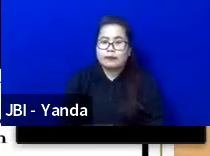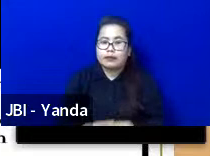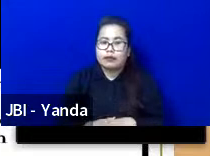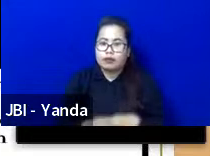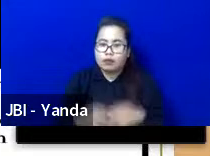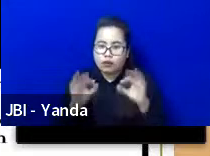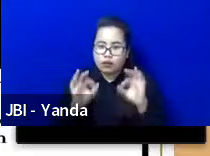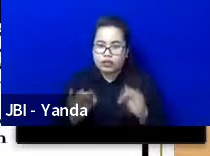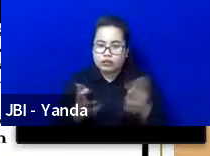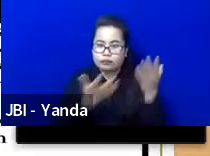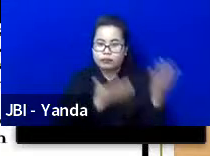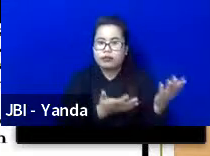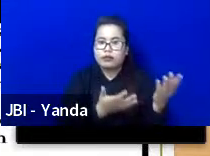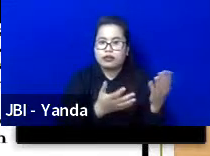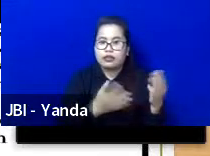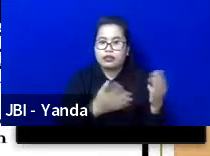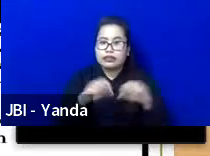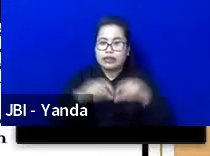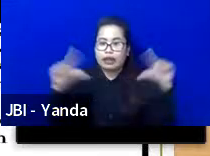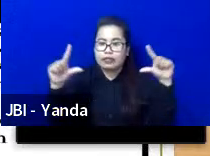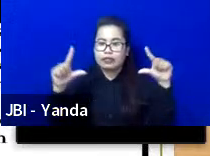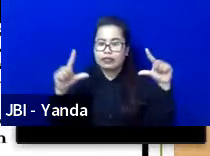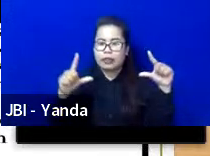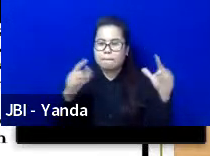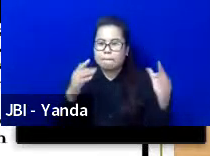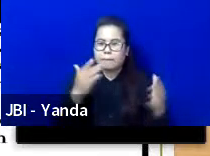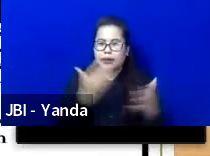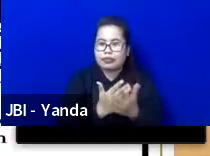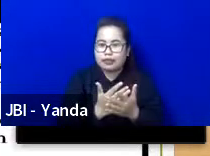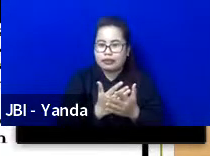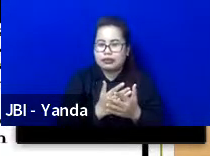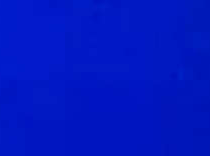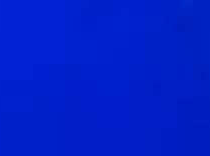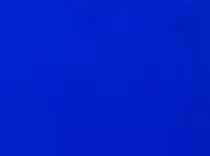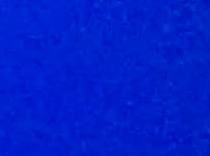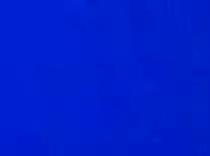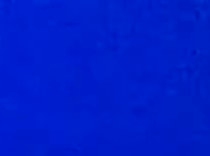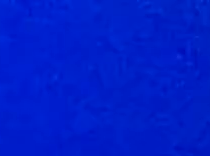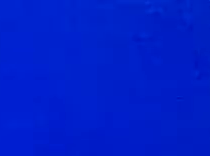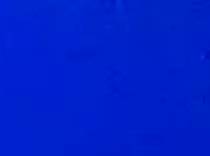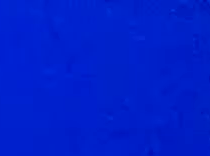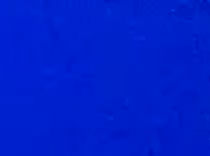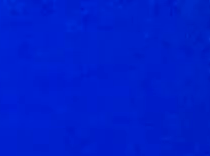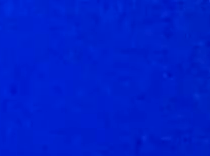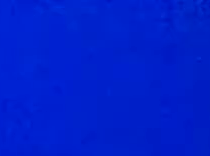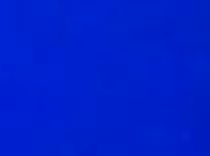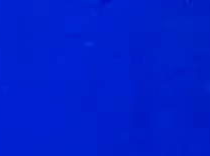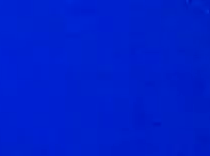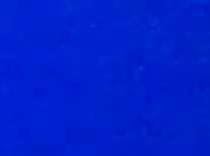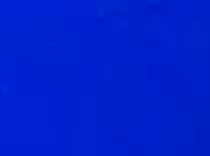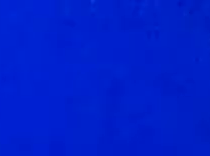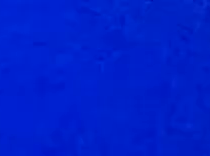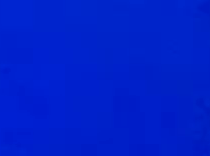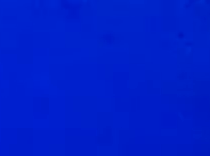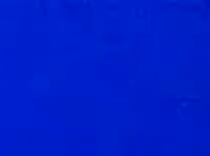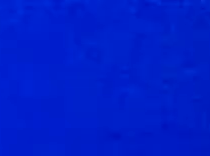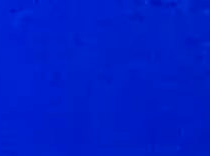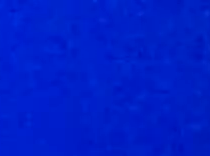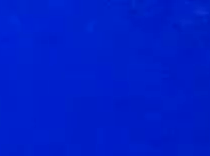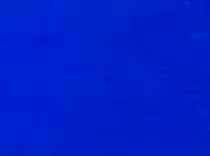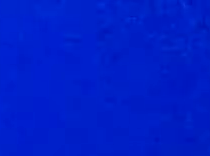ini slide-nya berhenti sebentar. Tapi ini sudah mau